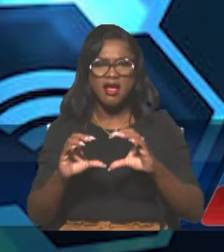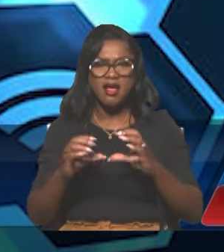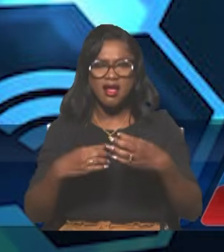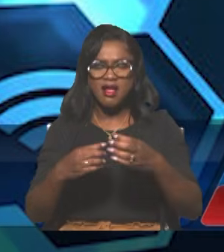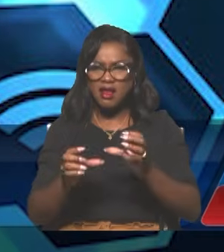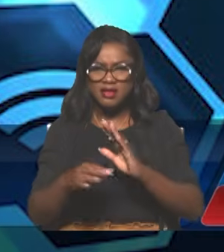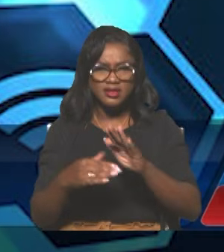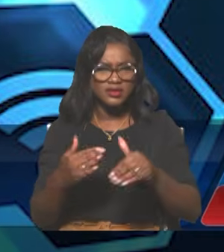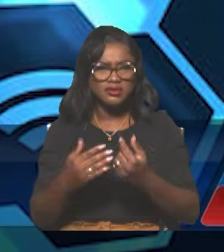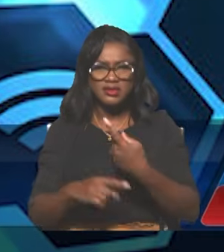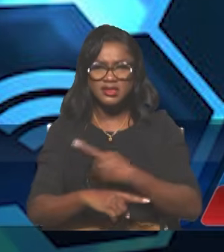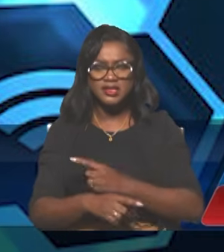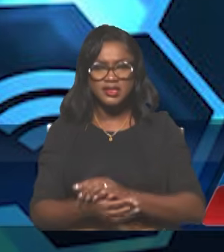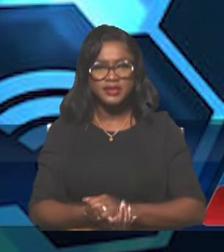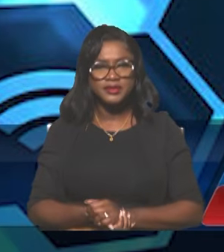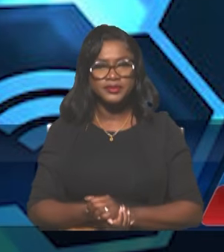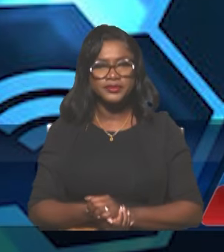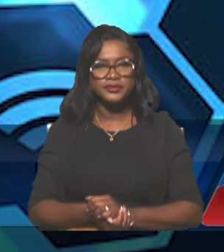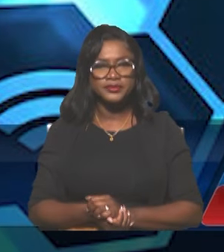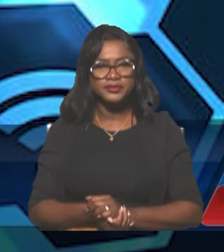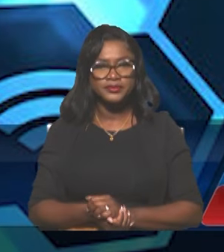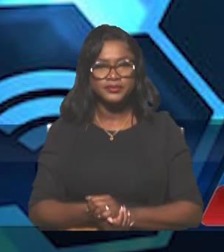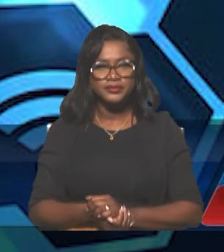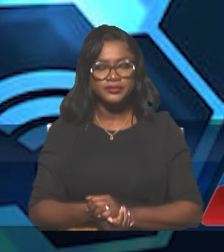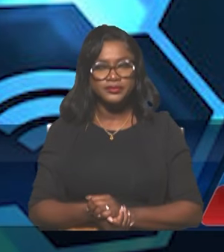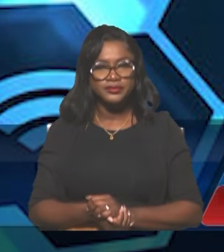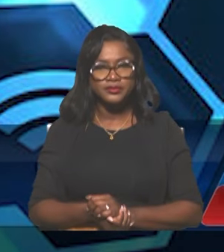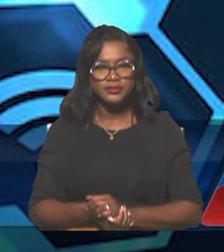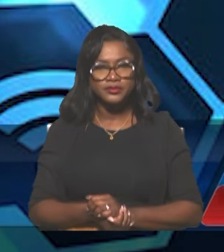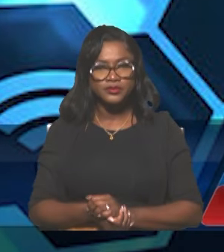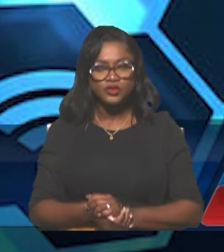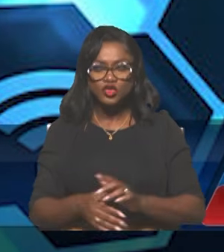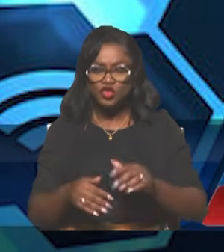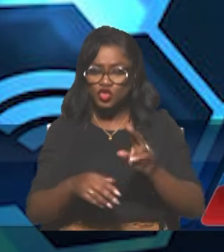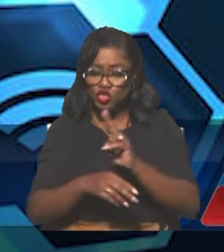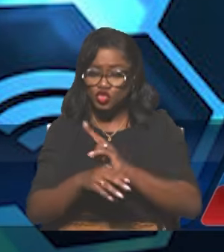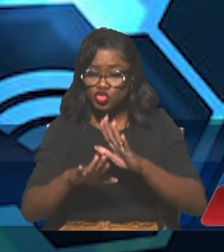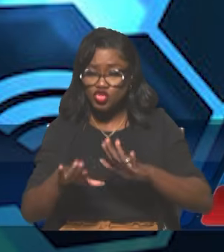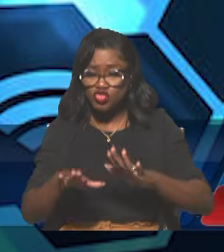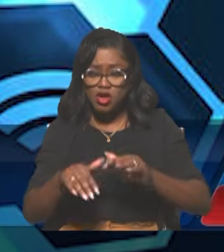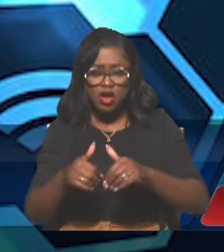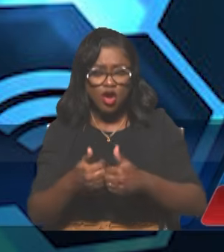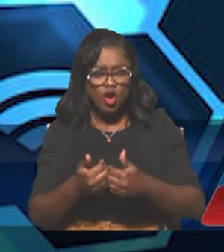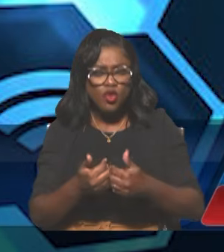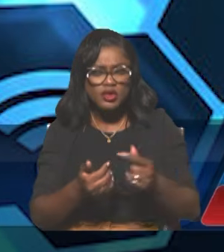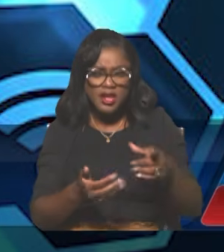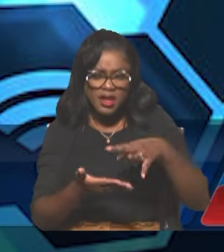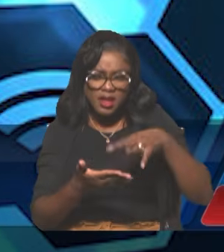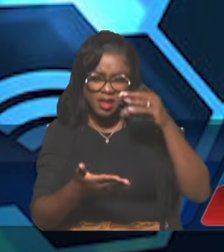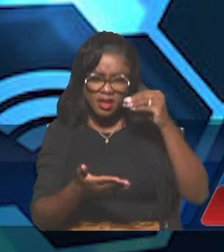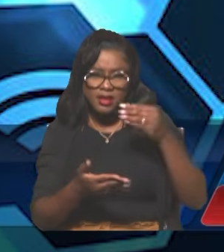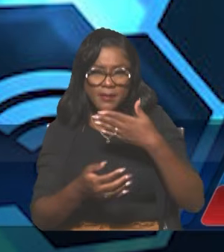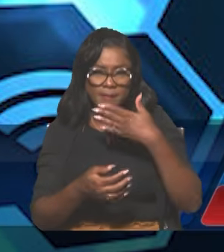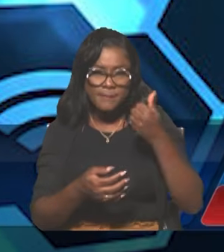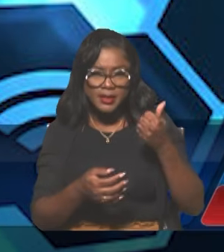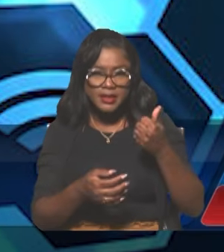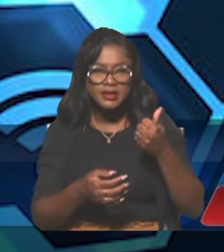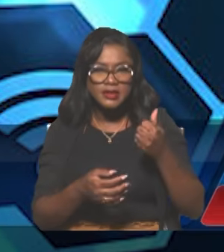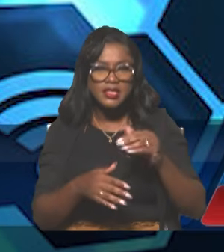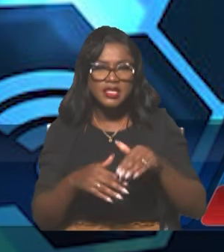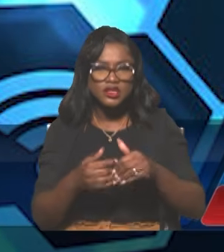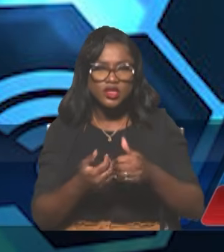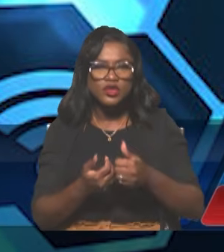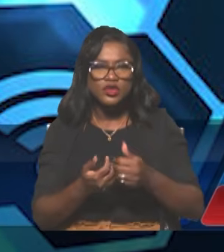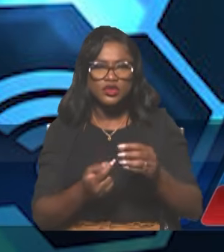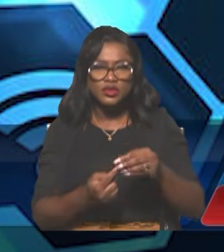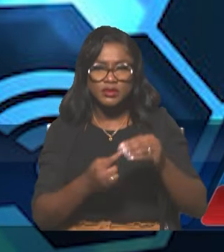the children's direction in terms of how they want to learn and how they learn best. And that's how we more or less would have transition children,